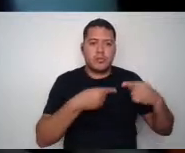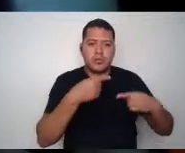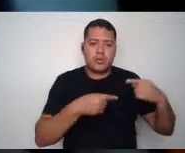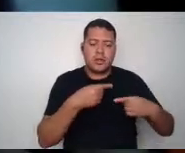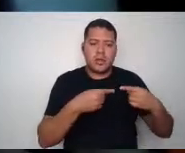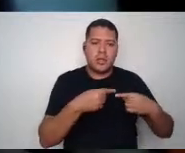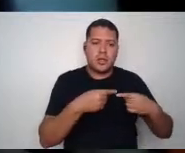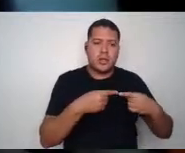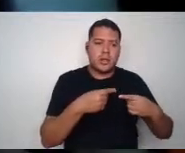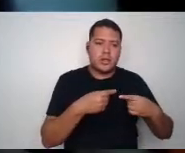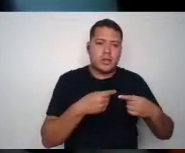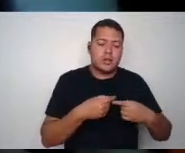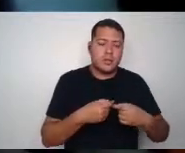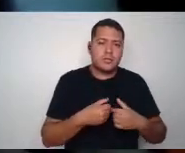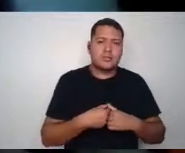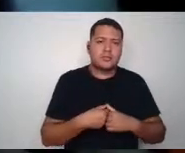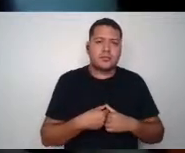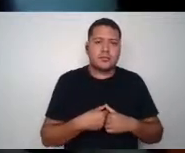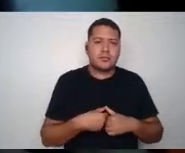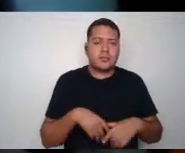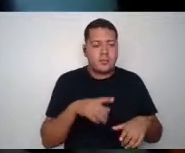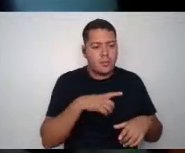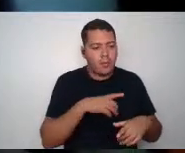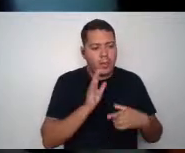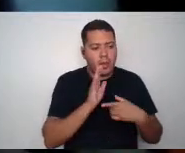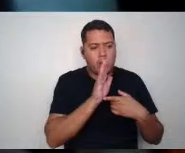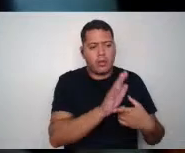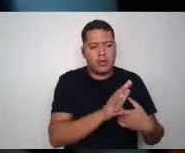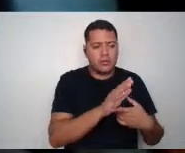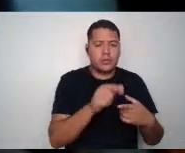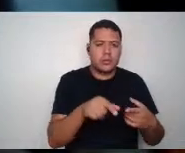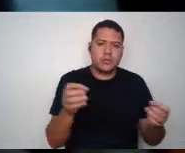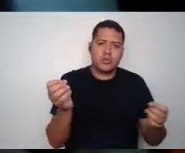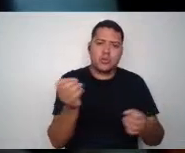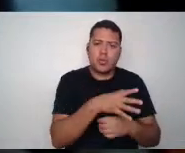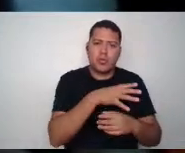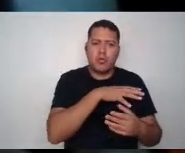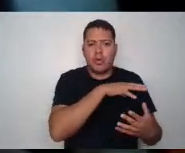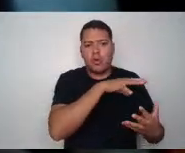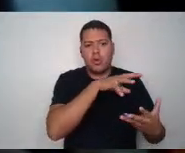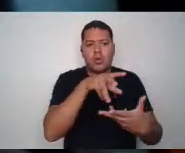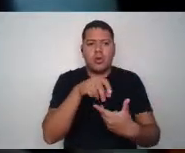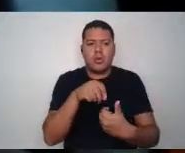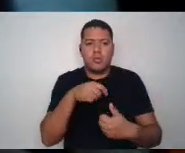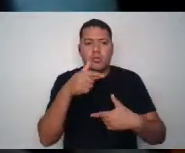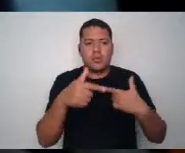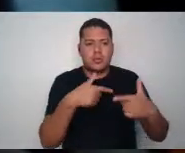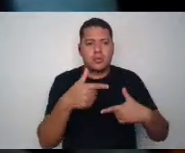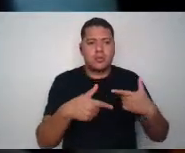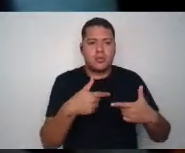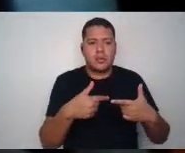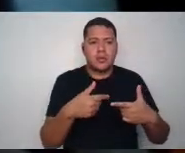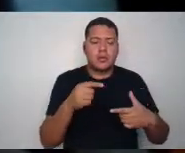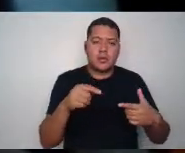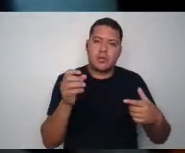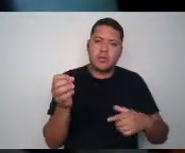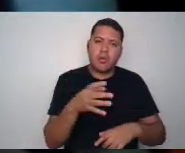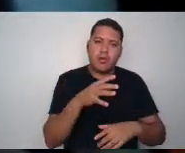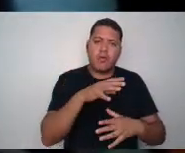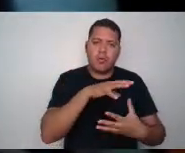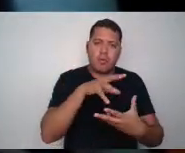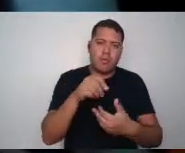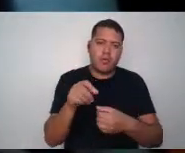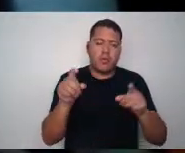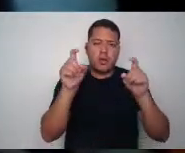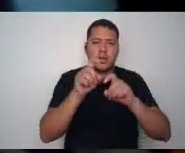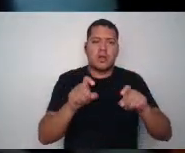And the idea of having proactive policies that help in this new world of labor, this new